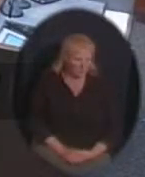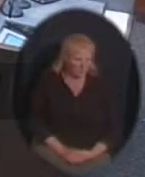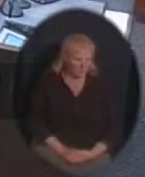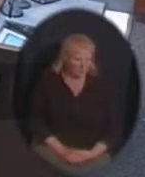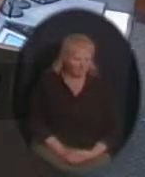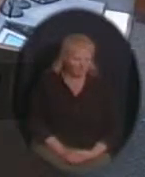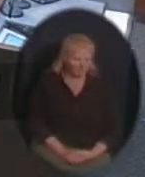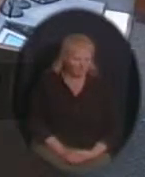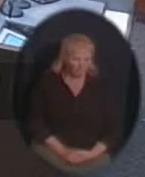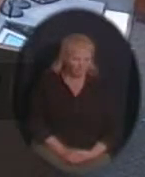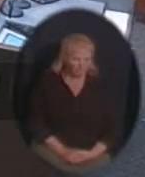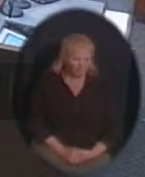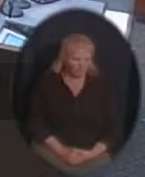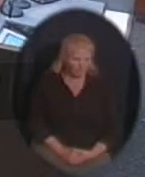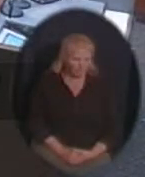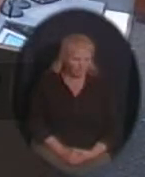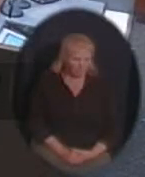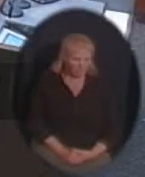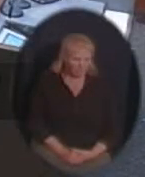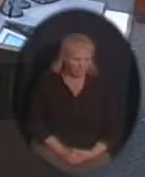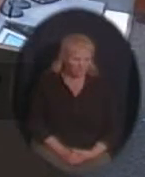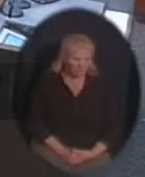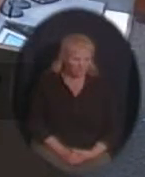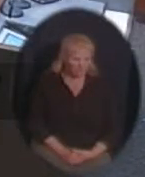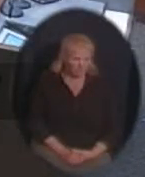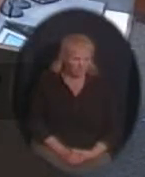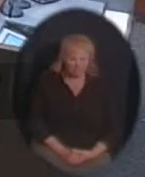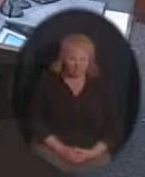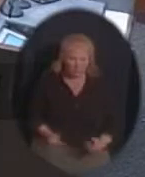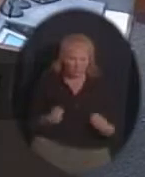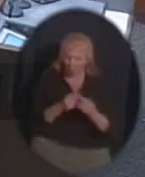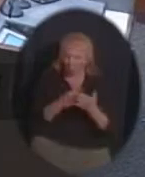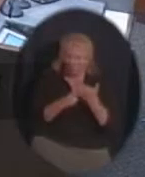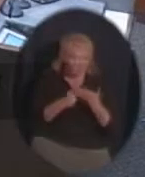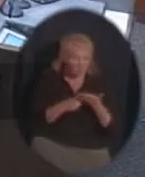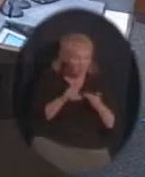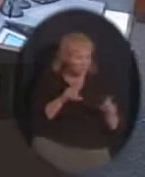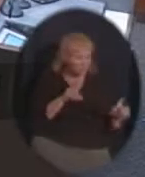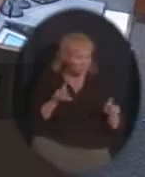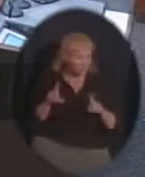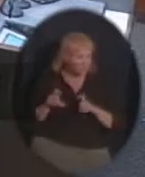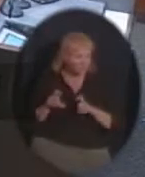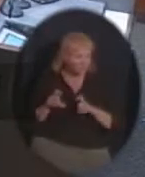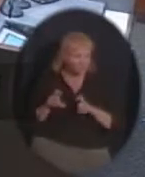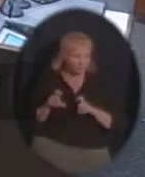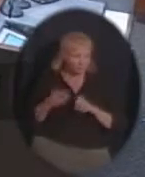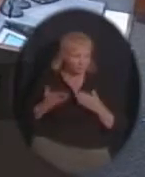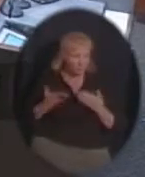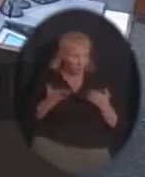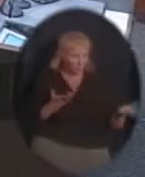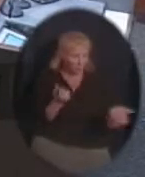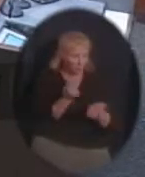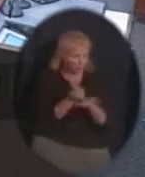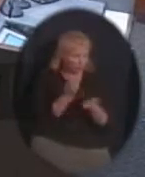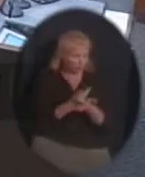Thank you. If there are no further discussion, we would entertain a motion to approve.